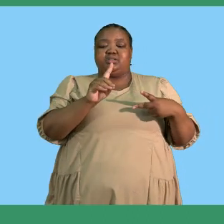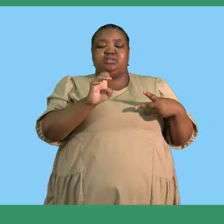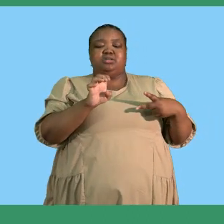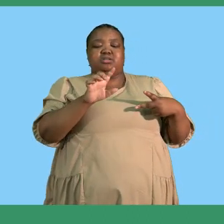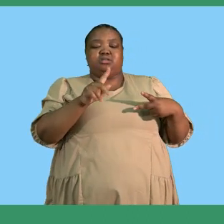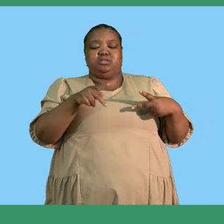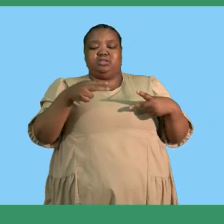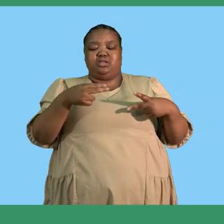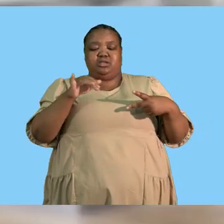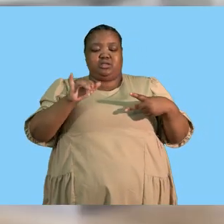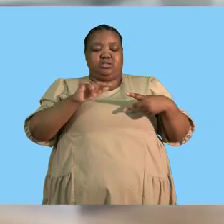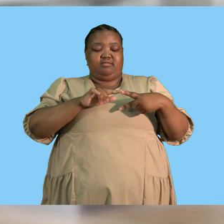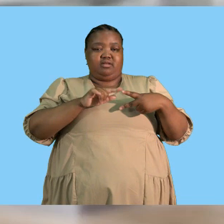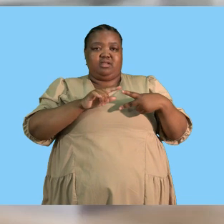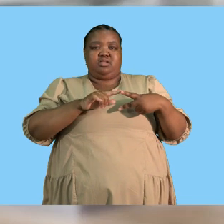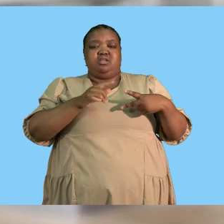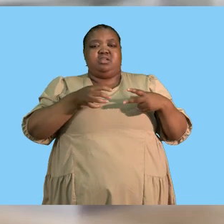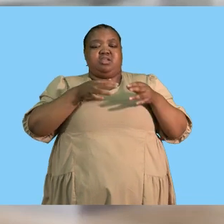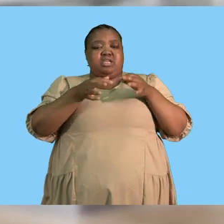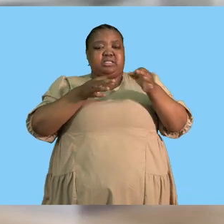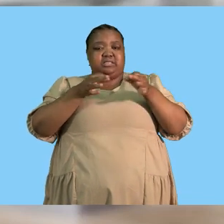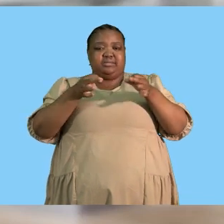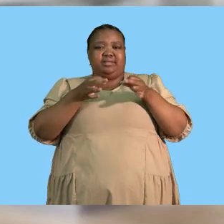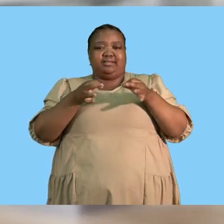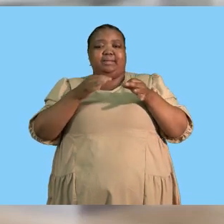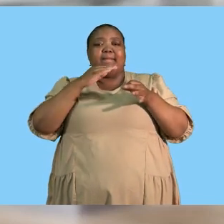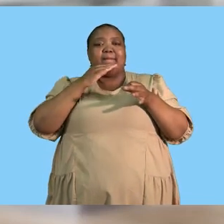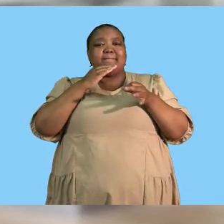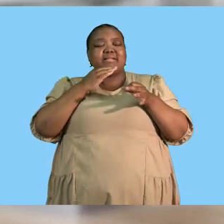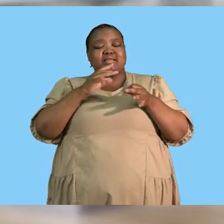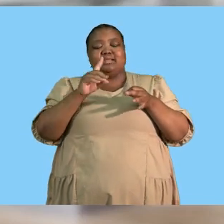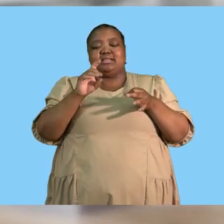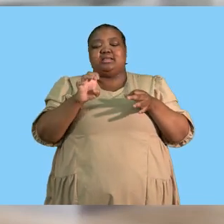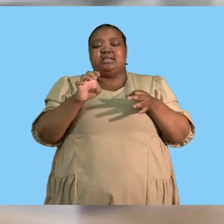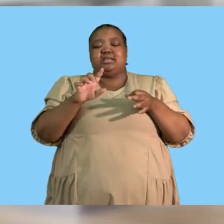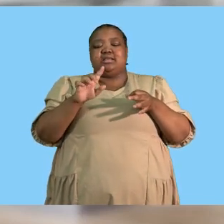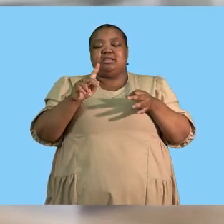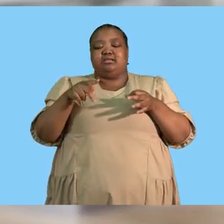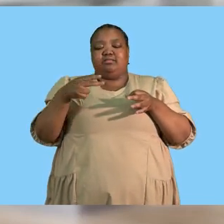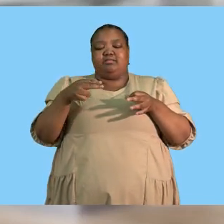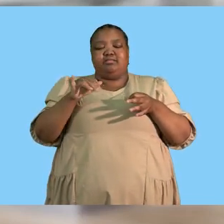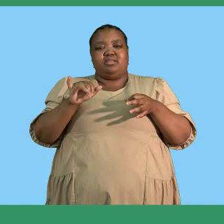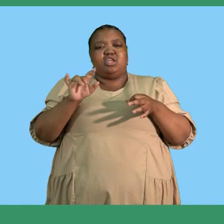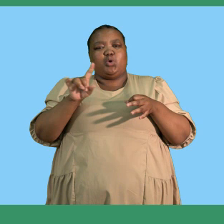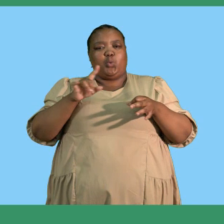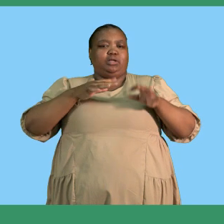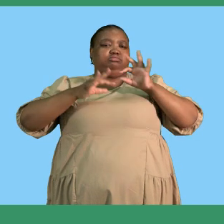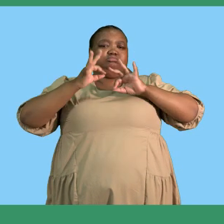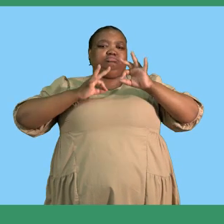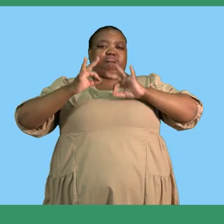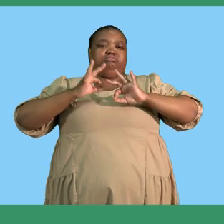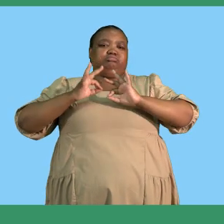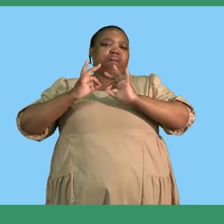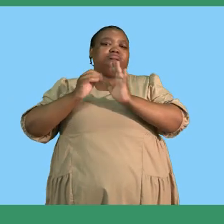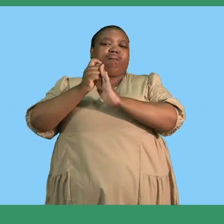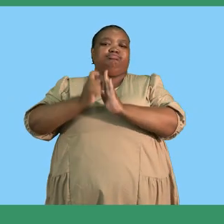Delphi, defining it will simply mean you are telling us what Delphi is. But the moment you